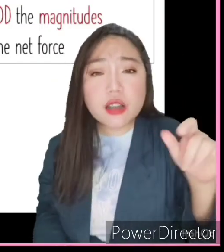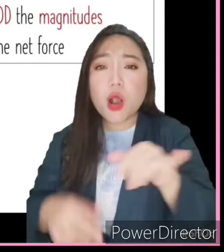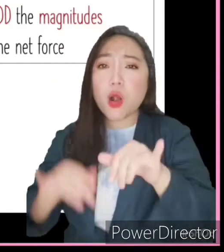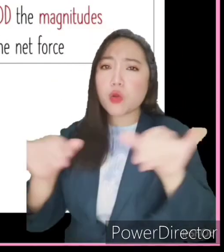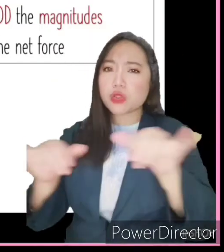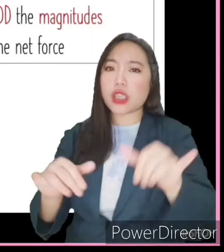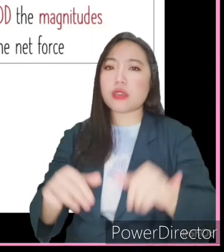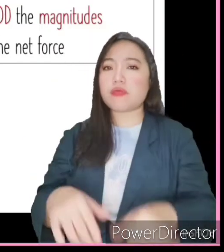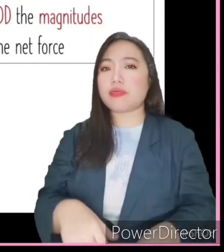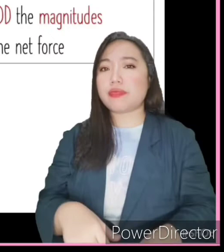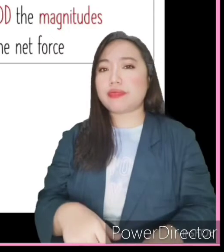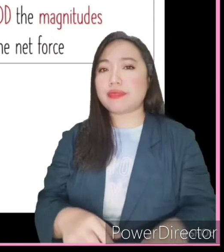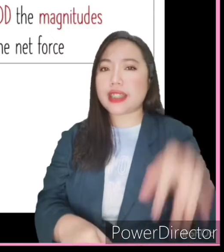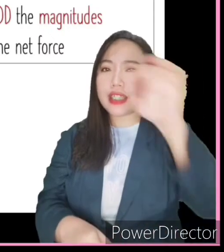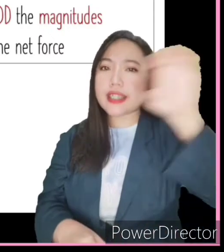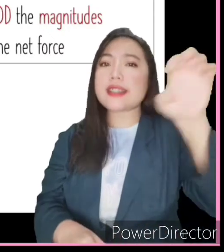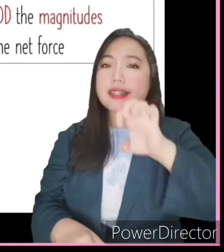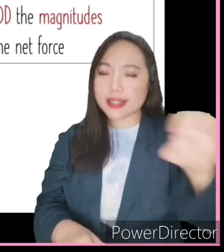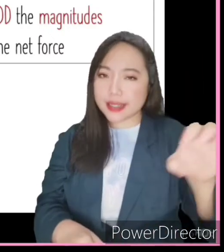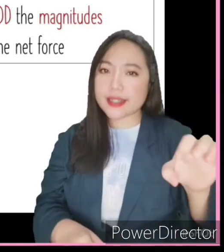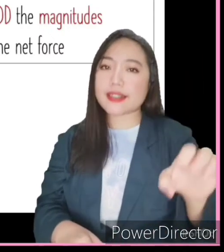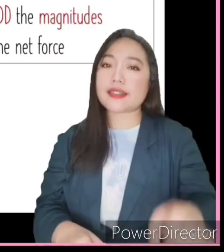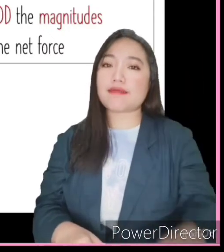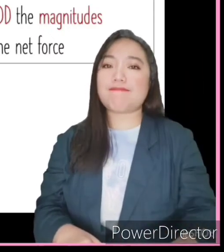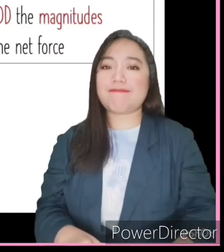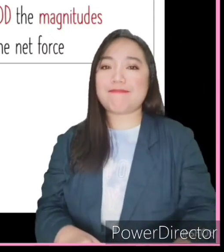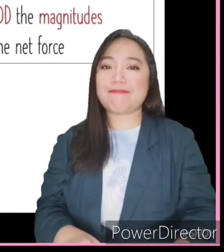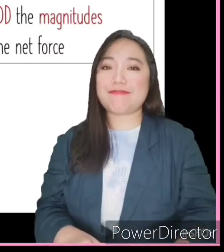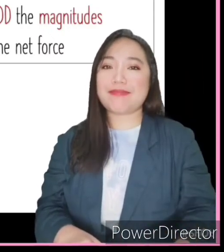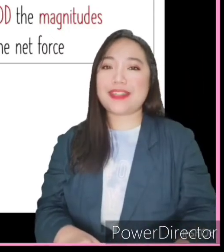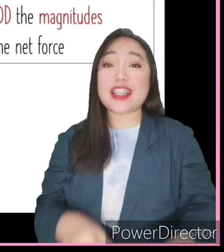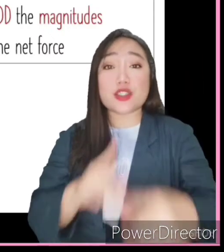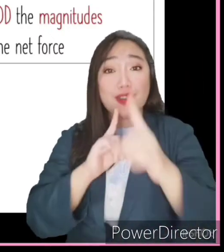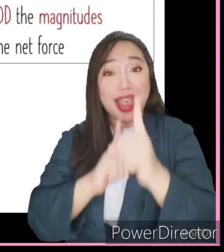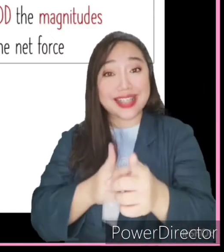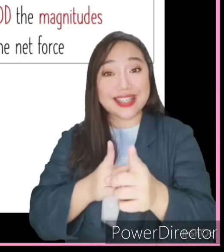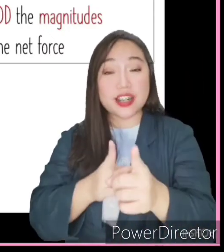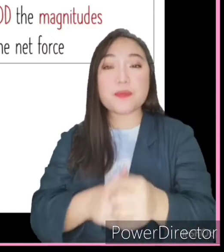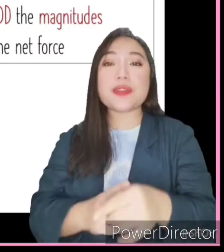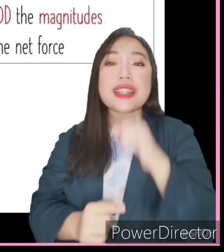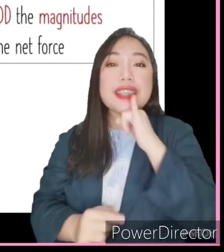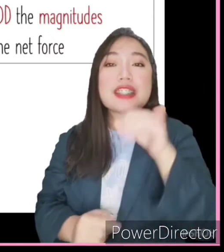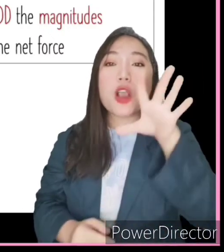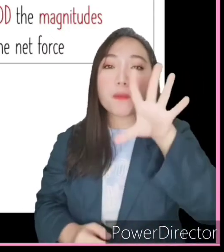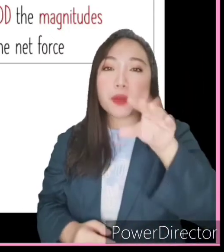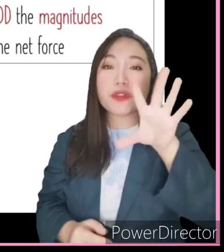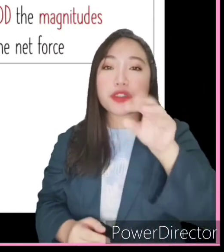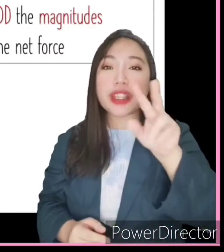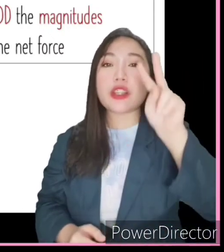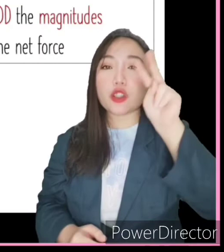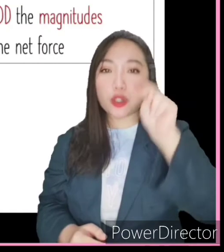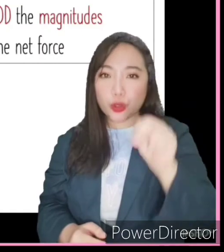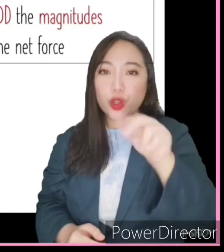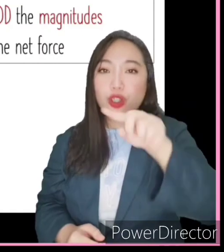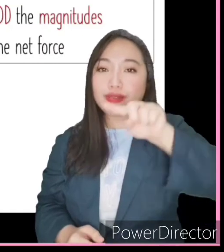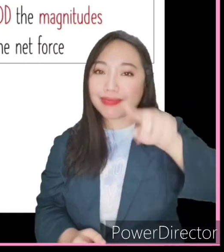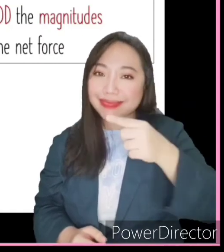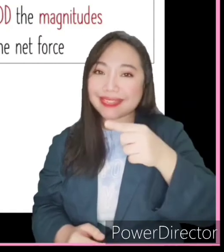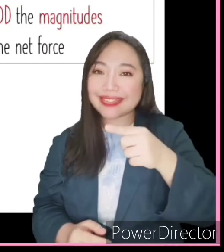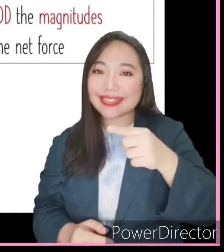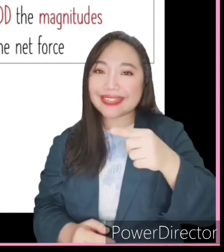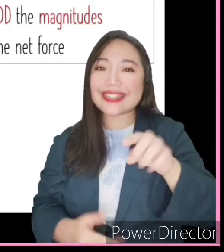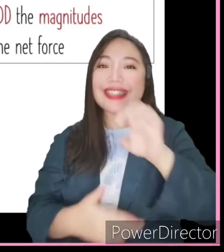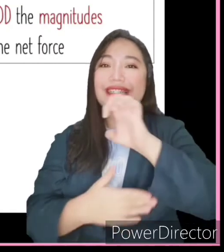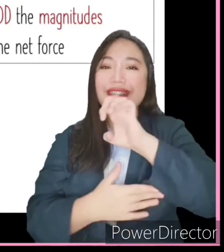the east and the grandma is going to the east. Then east and east, just the same. Just copy the direction. So the answer